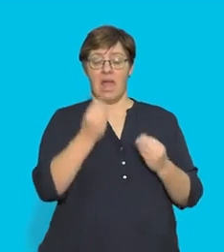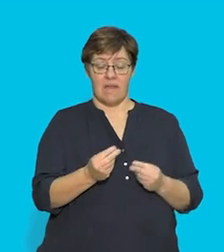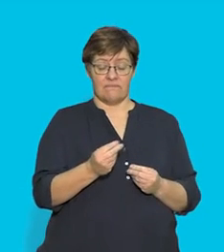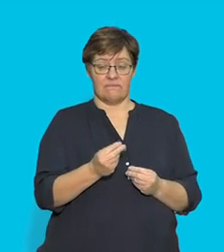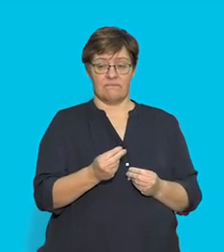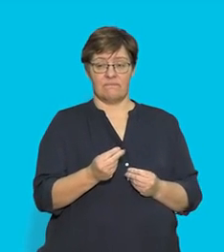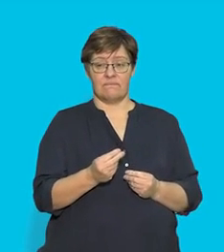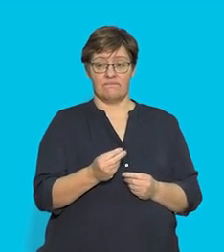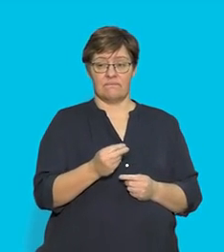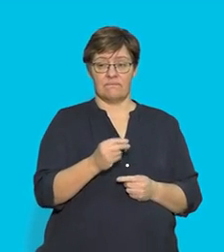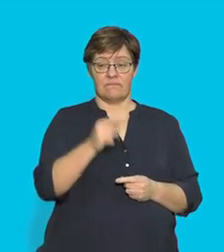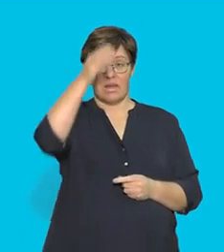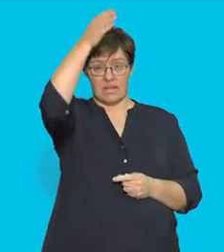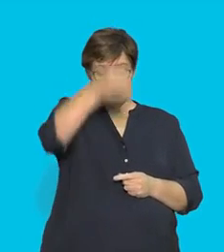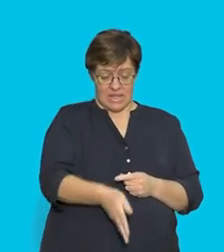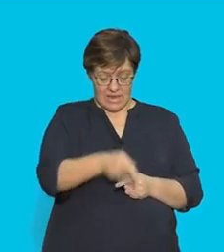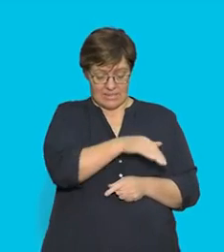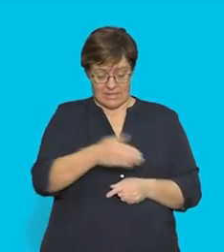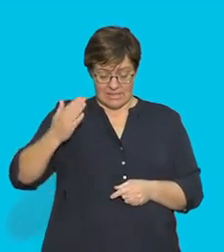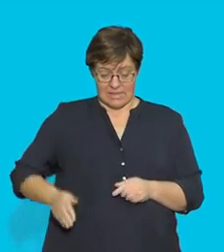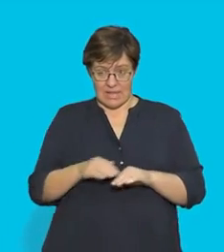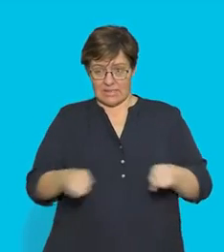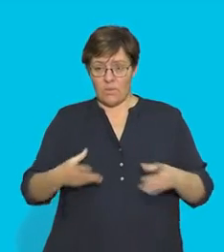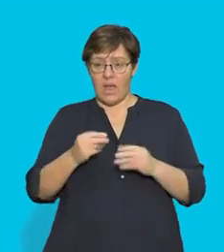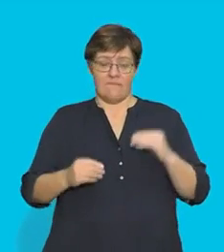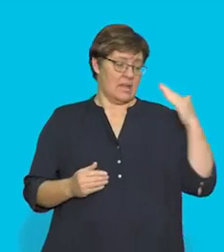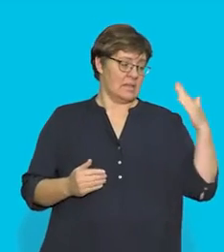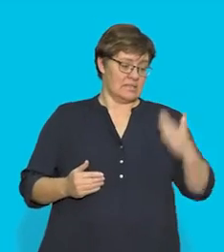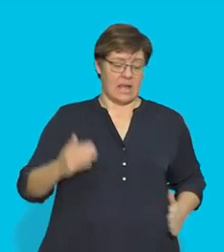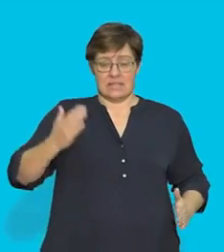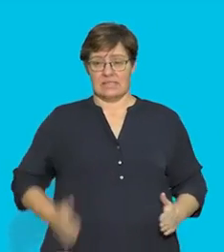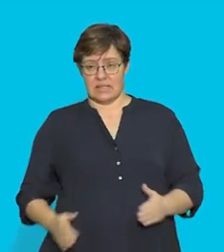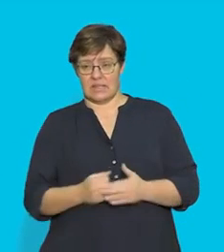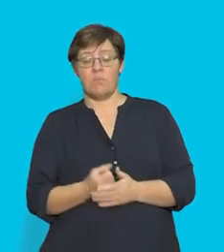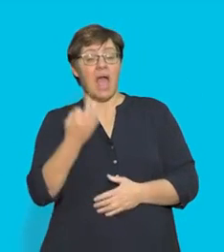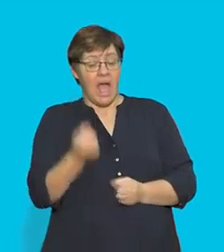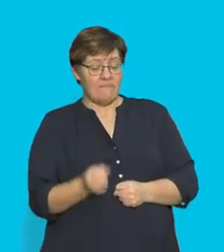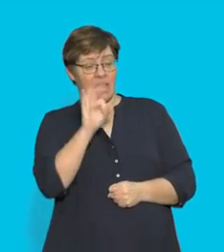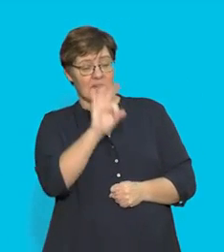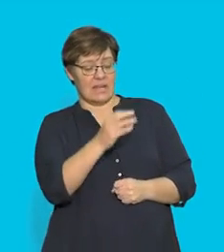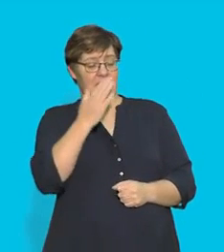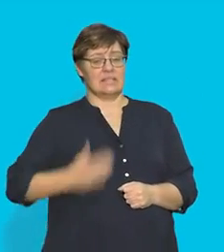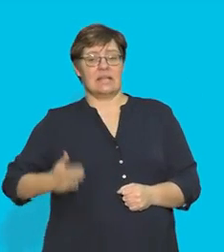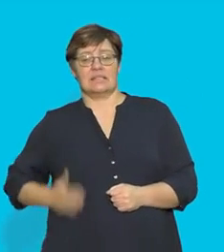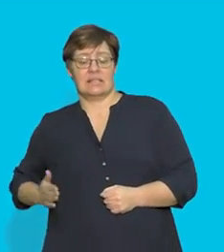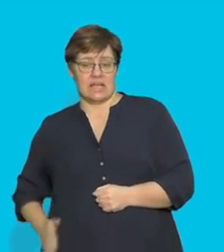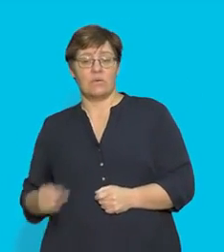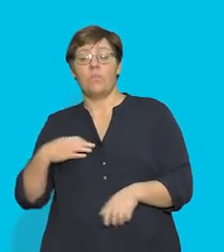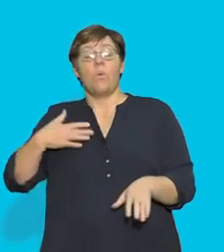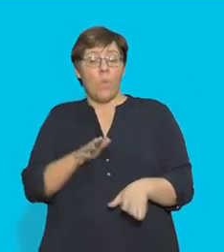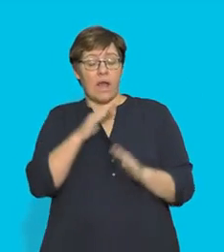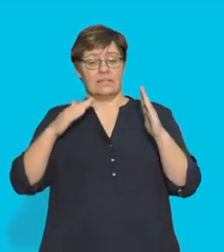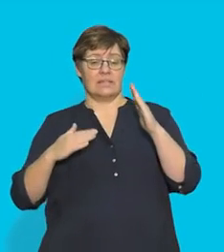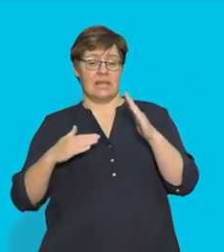the side across it, we've got that side, and we've got that side. So we actually have 3 sides, and we're looking for an